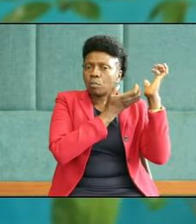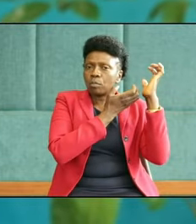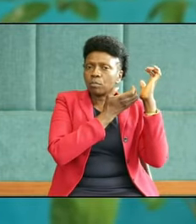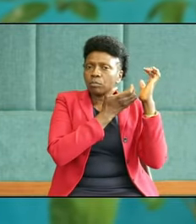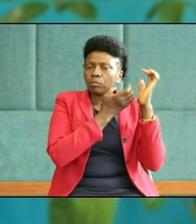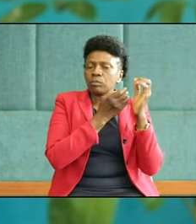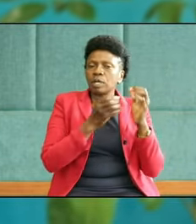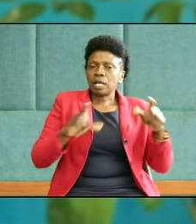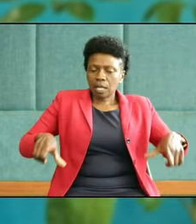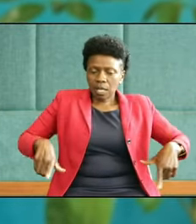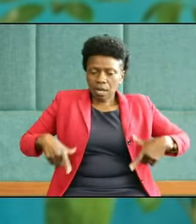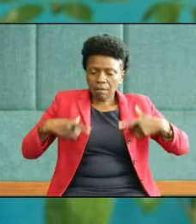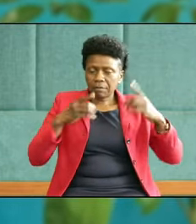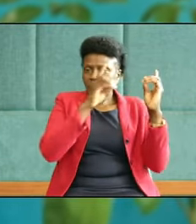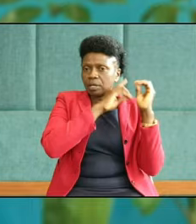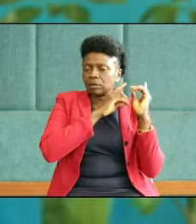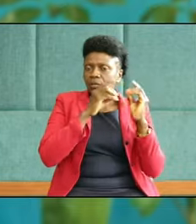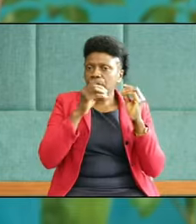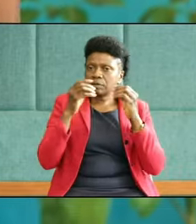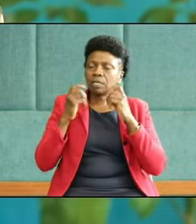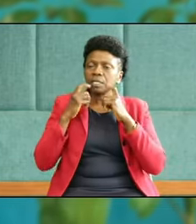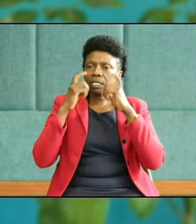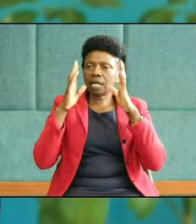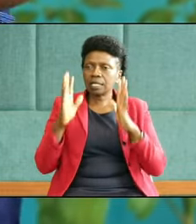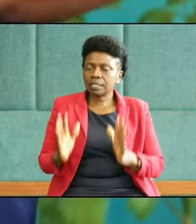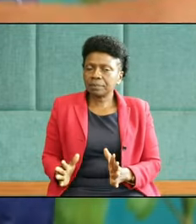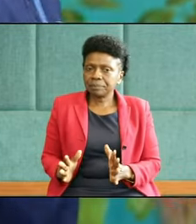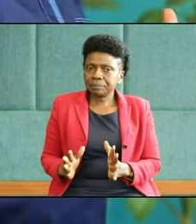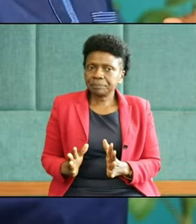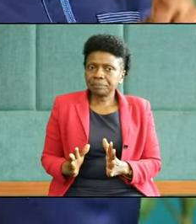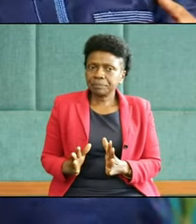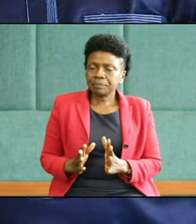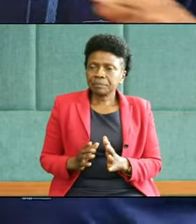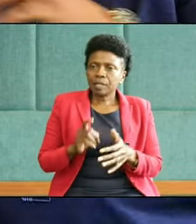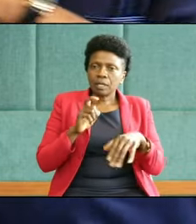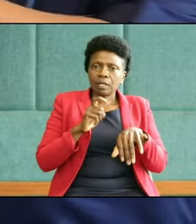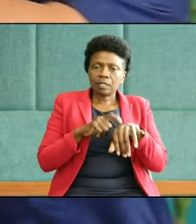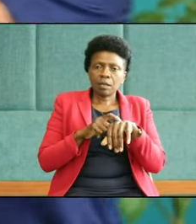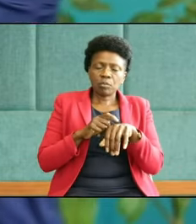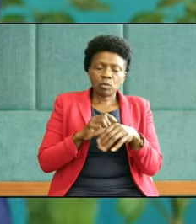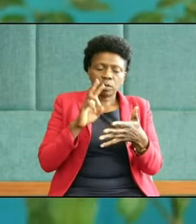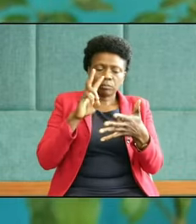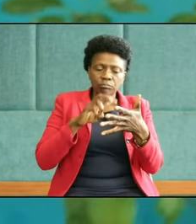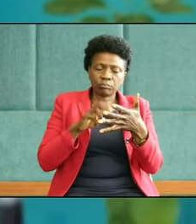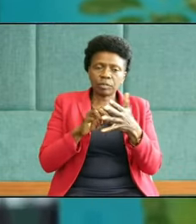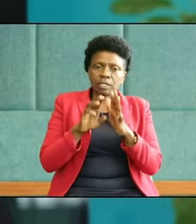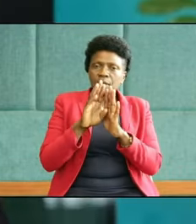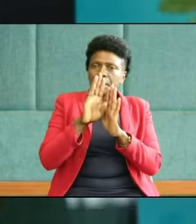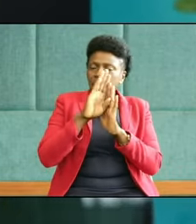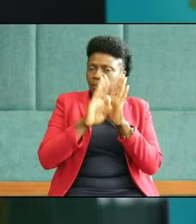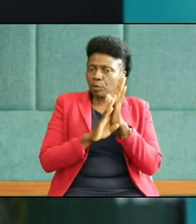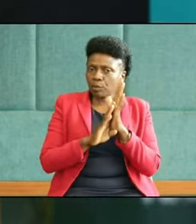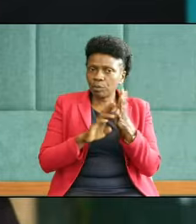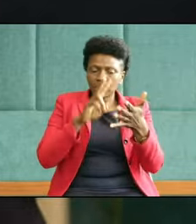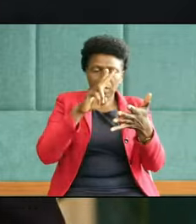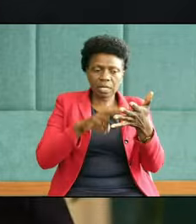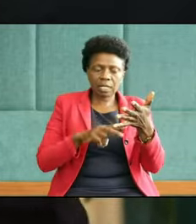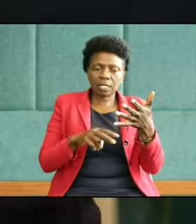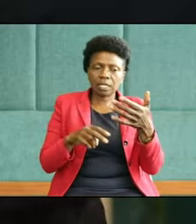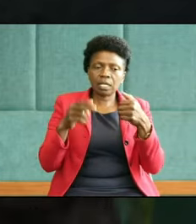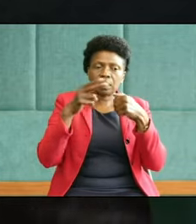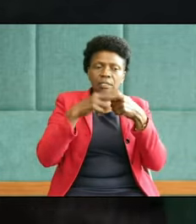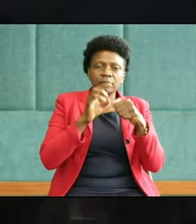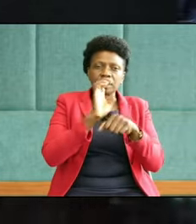lost. Islam, you know, when you take the Bible of script, you read the seven